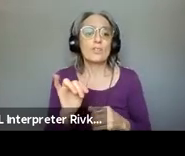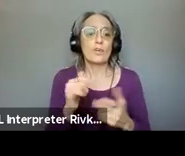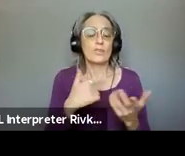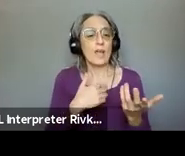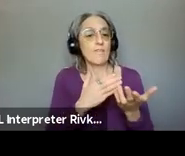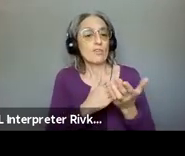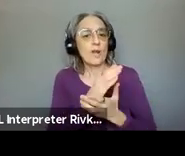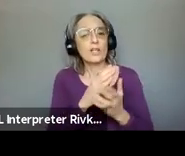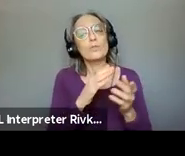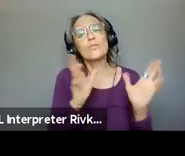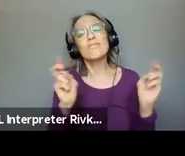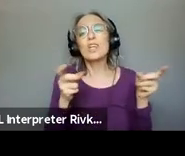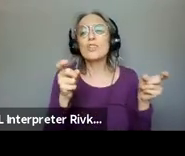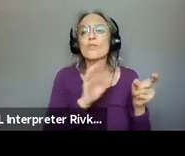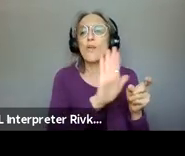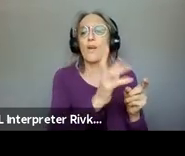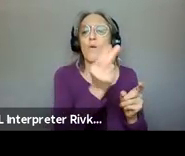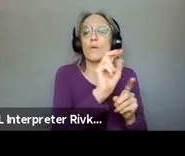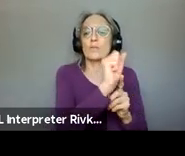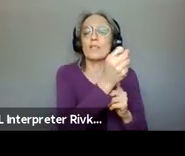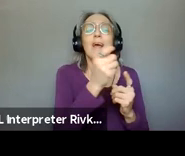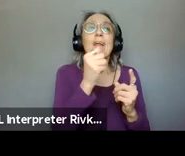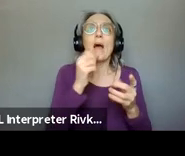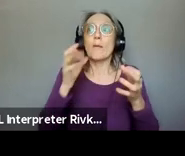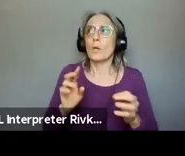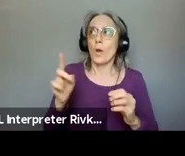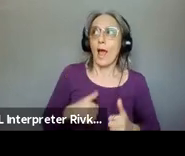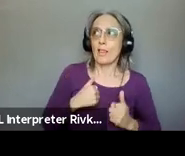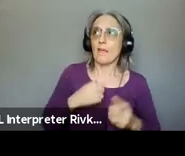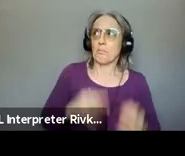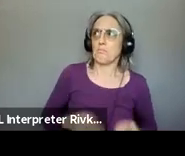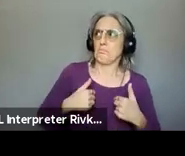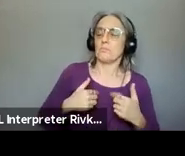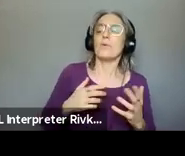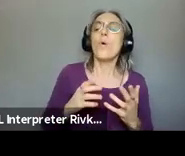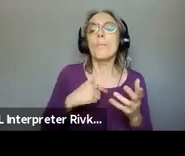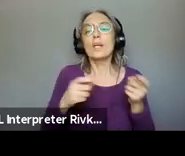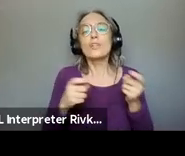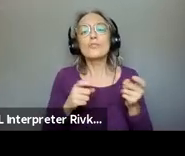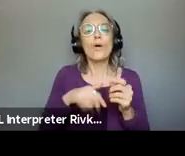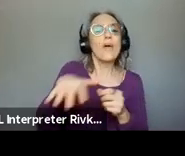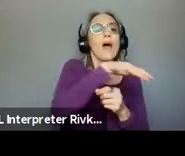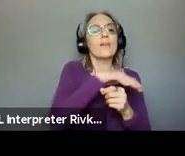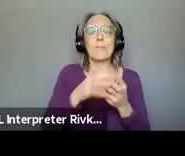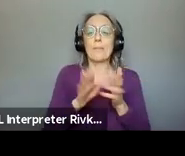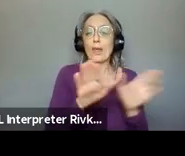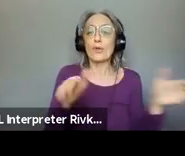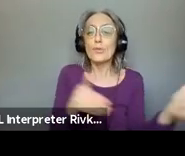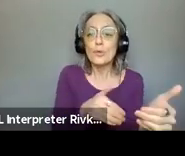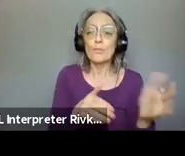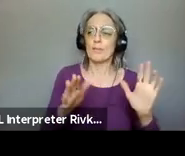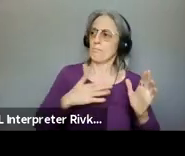own environment in terms of not necessarily placement, but like control their own setting. So like control the room that they live in and that sort of